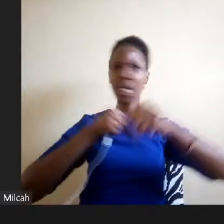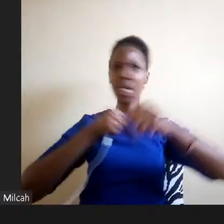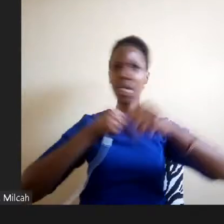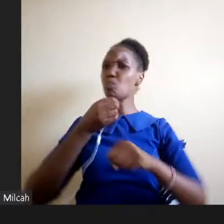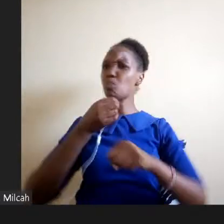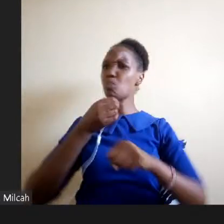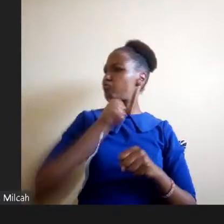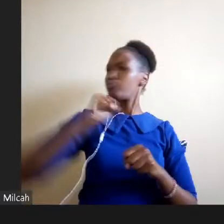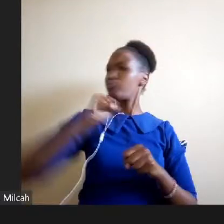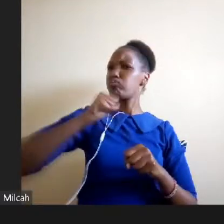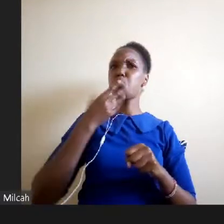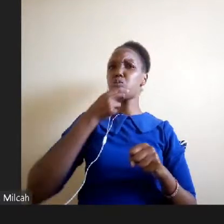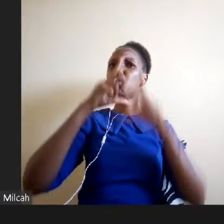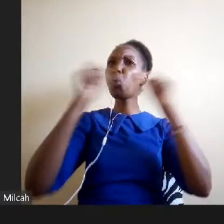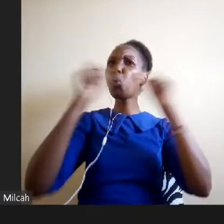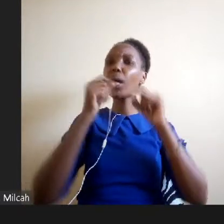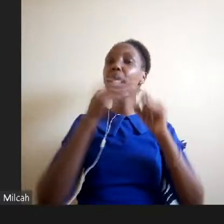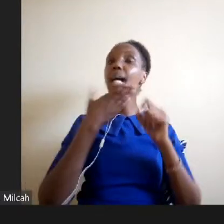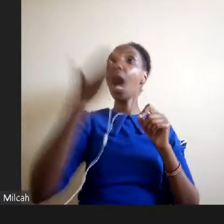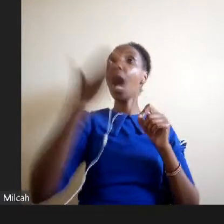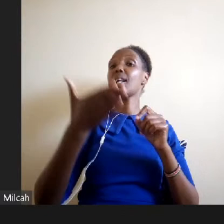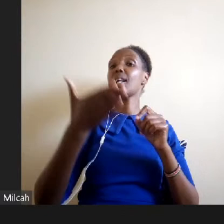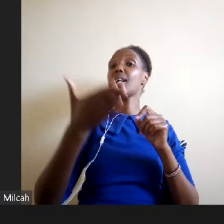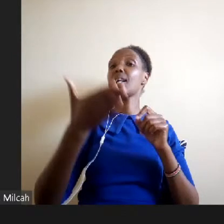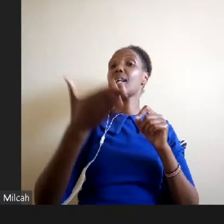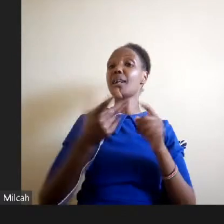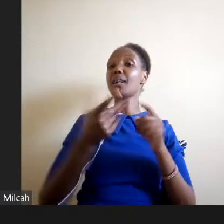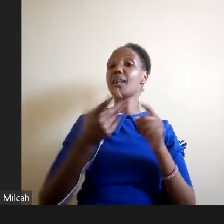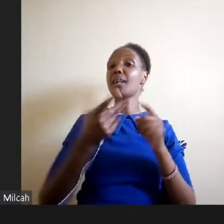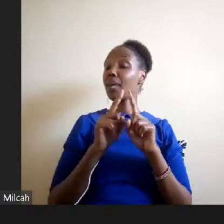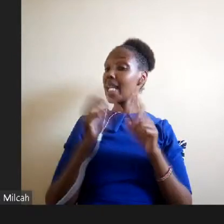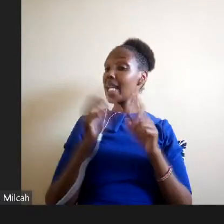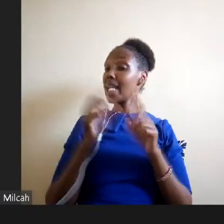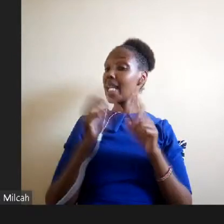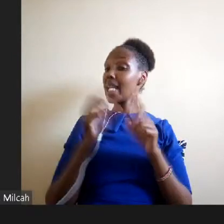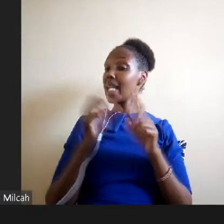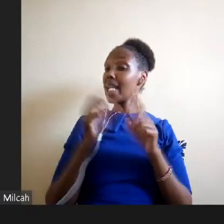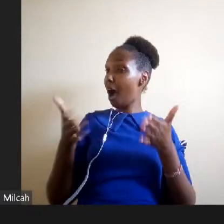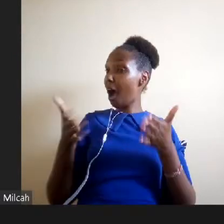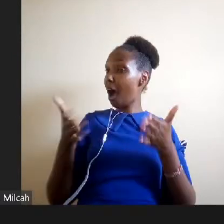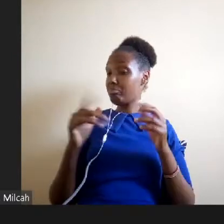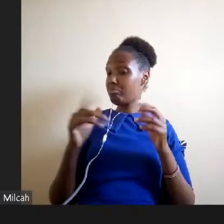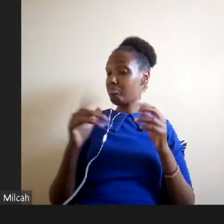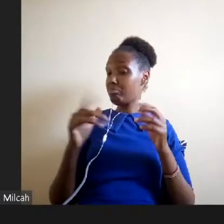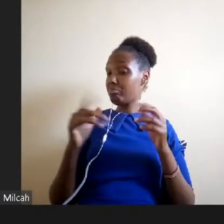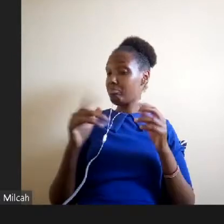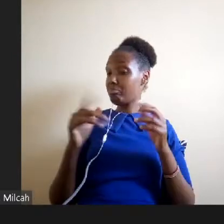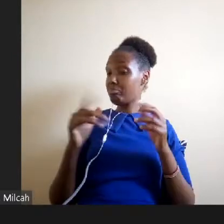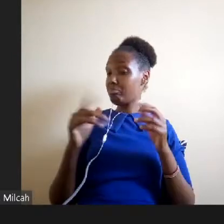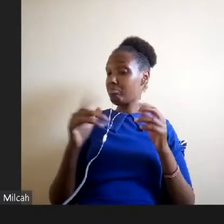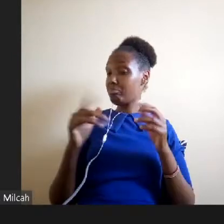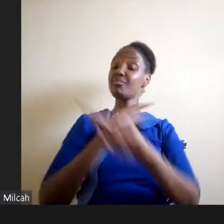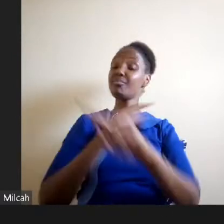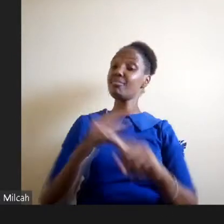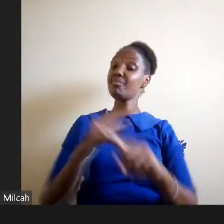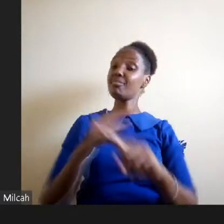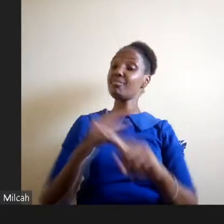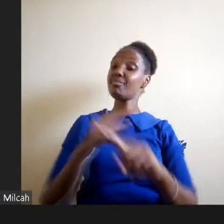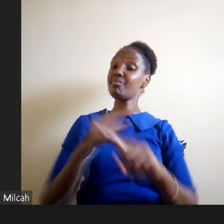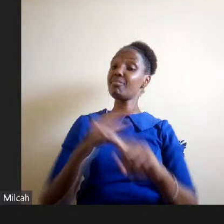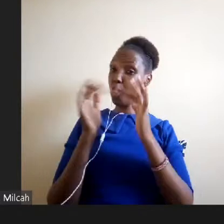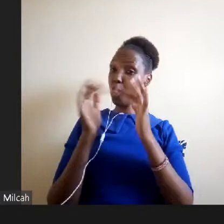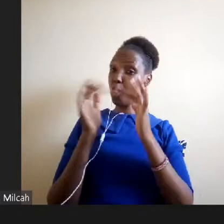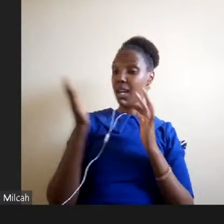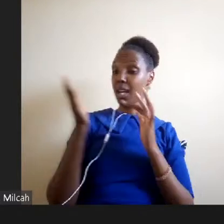was some sort of harassment. And so now the harassment has gone into the online space. Has now